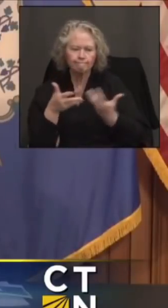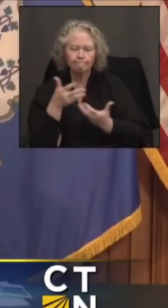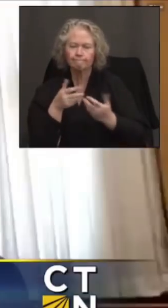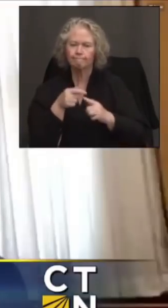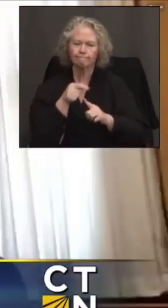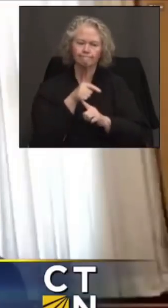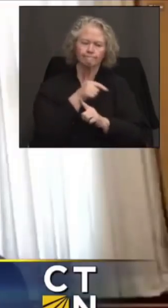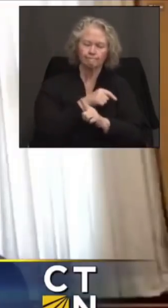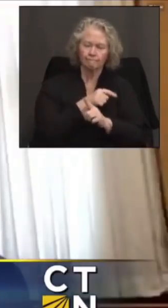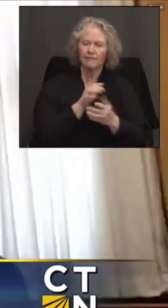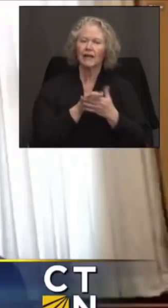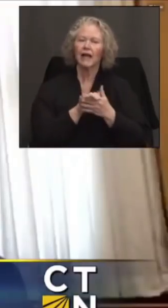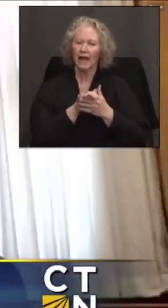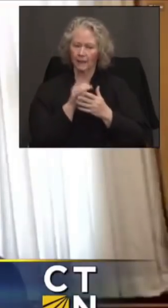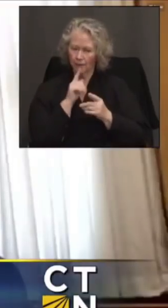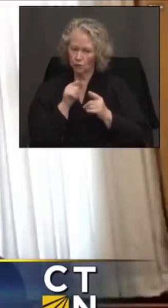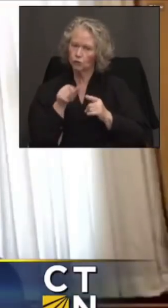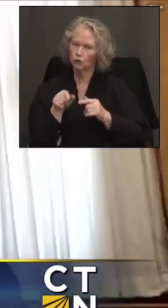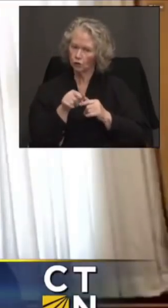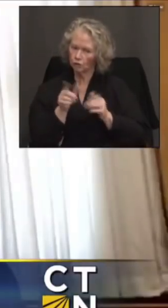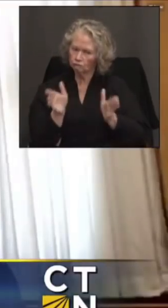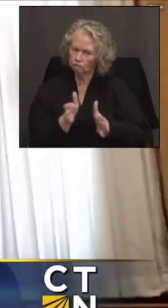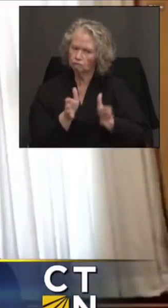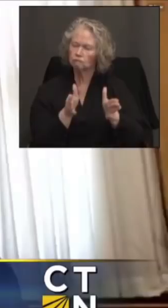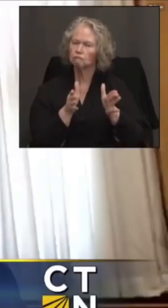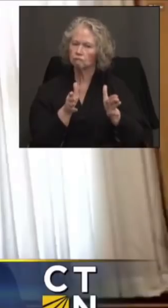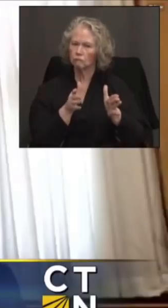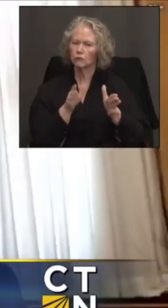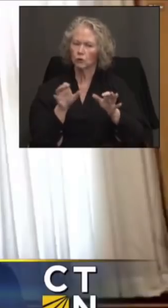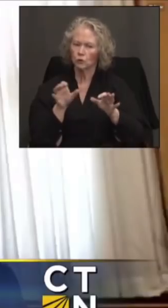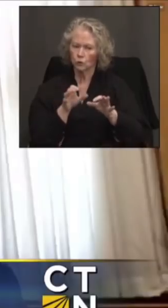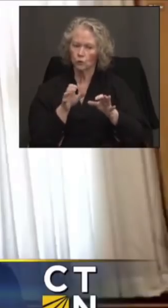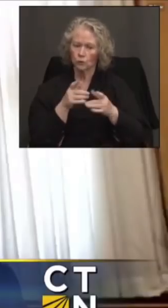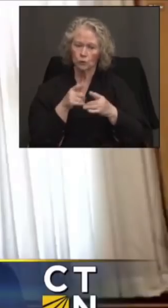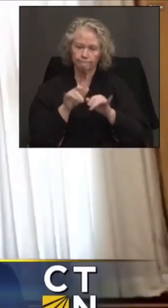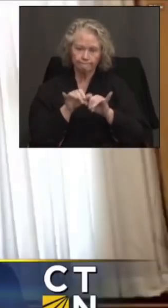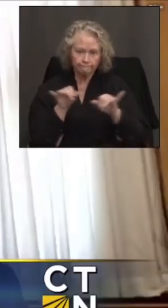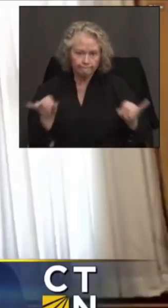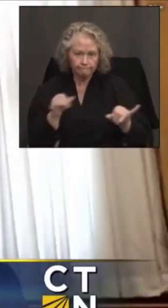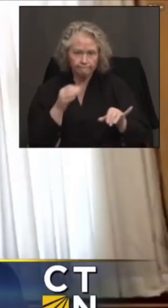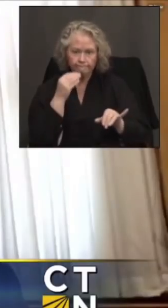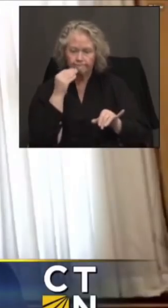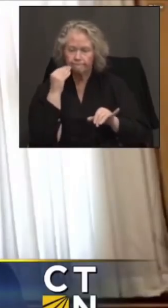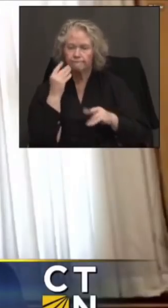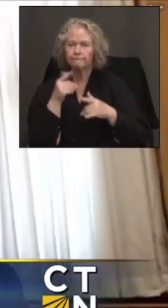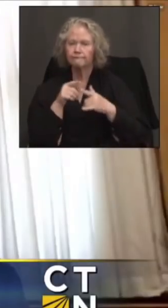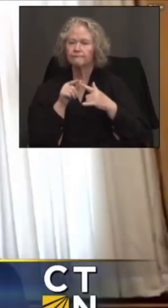making sure they and their contacts are taking the appropriate actions to quarantine and isolate as needed.